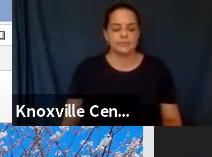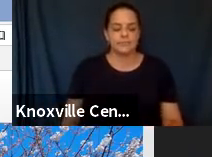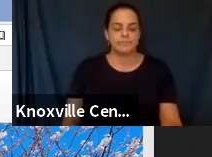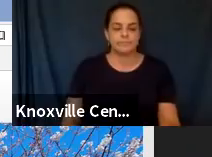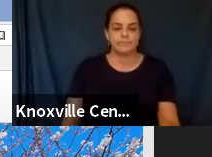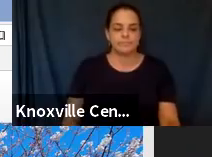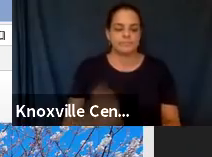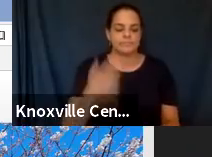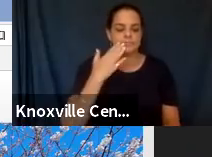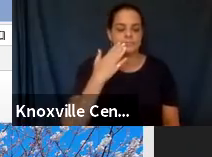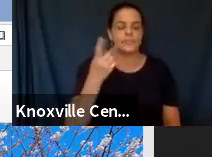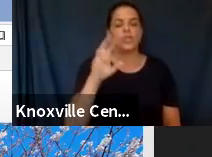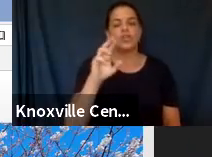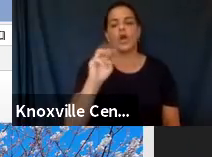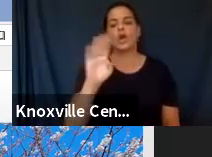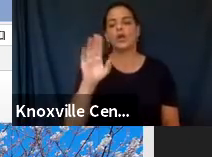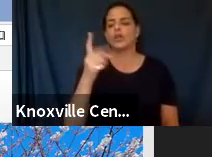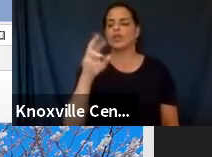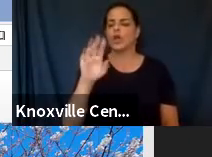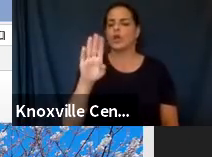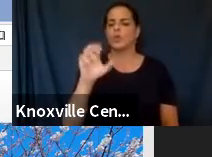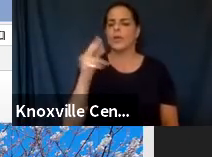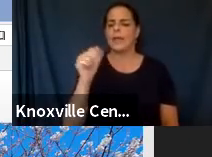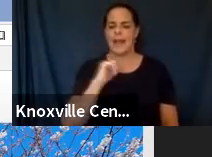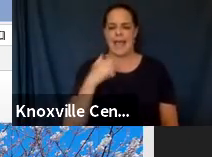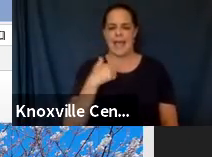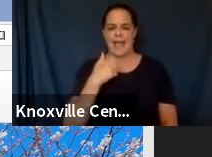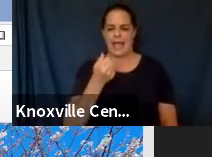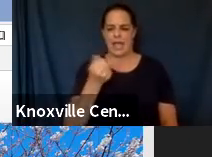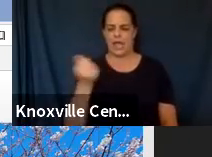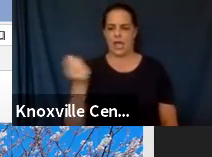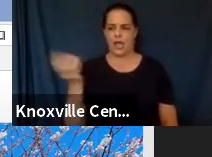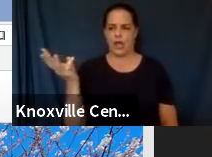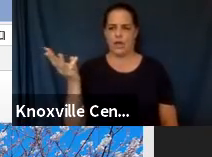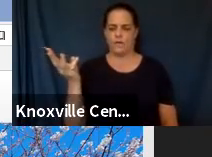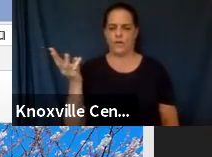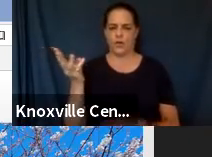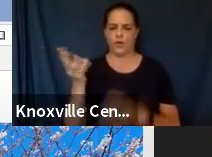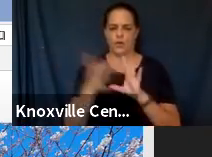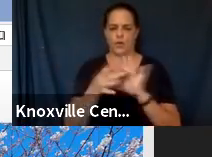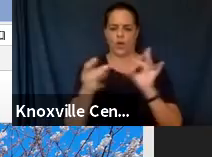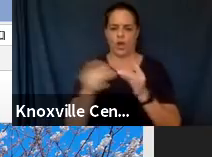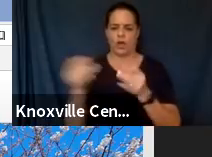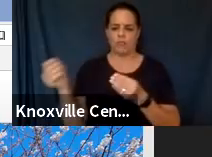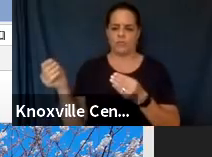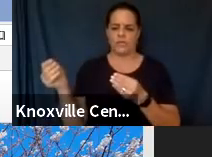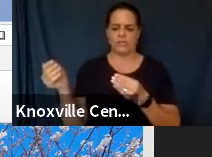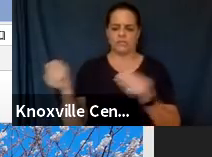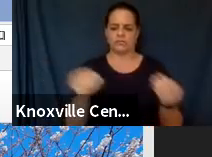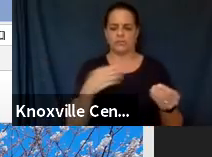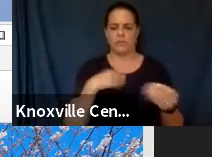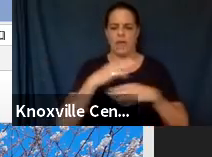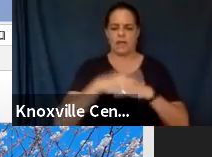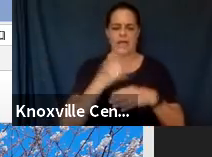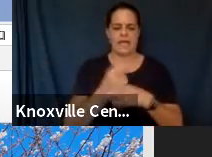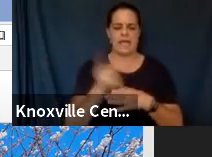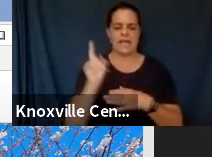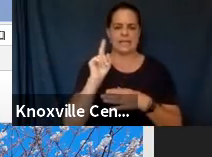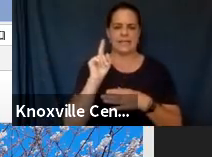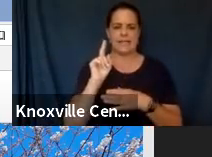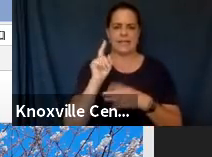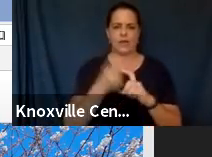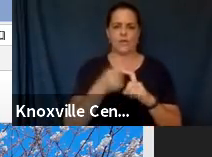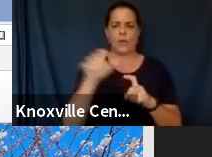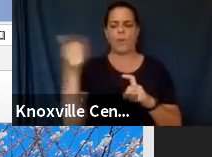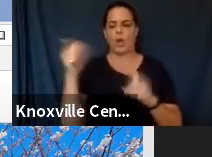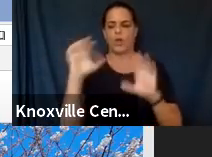Dr. Buchanan, yes, I had a couple contracts come across my desk last week for third parties